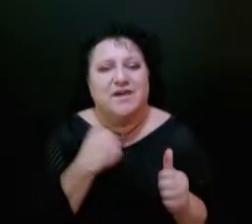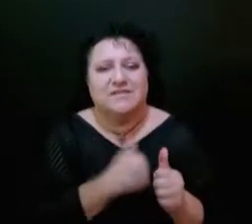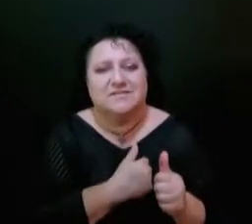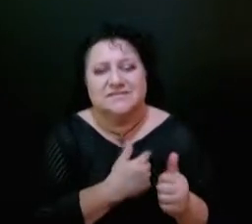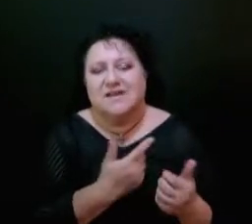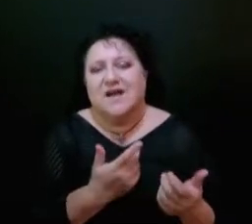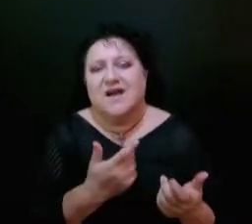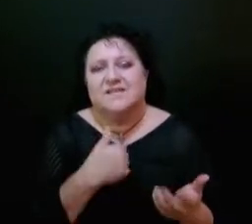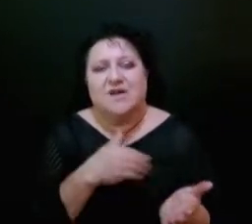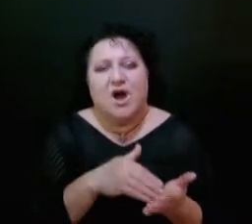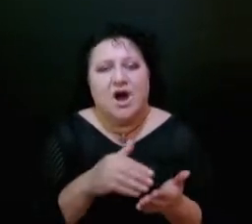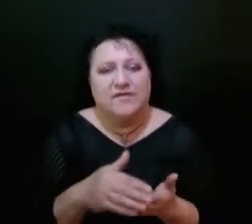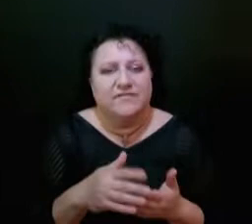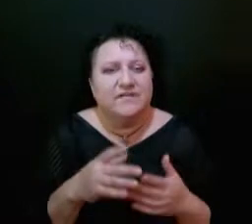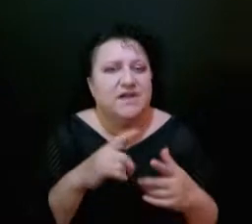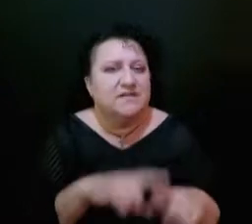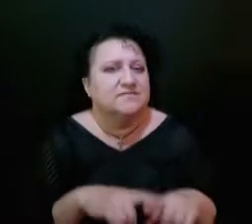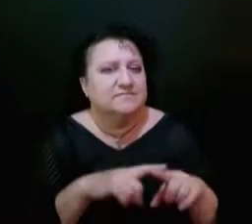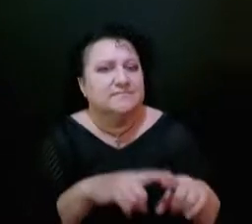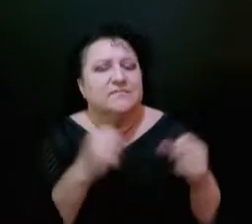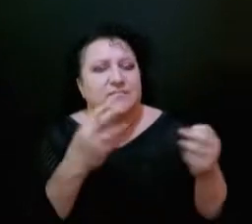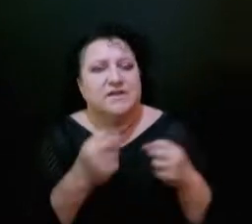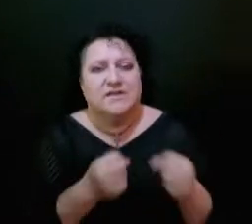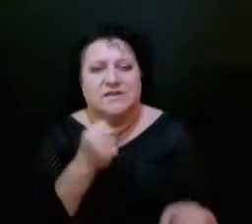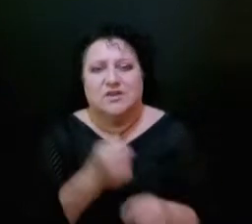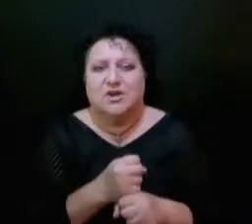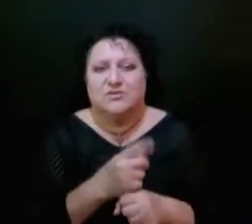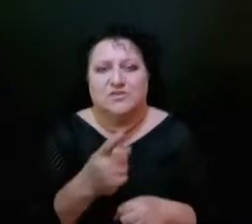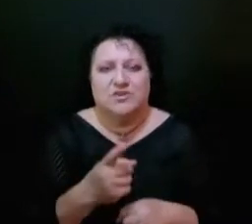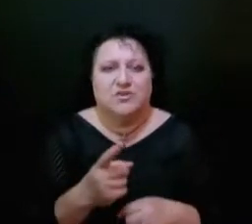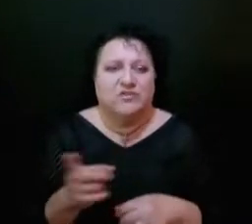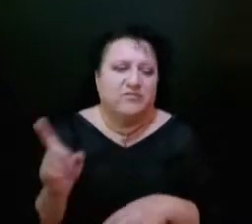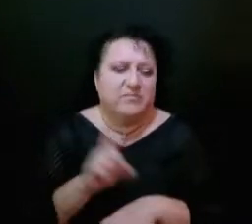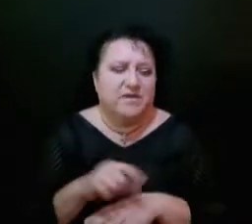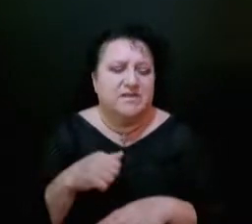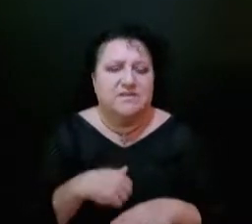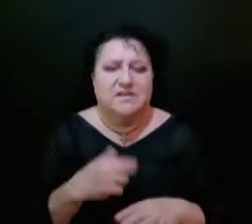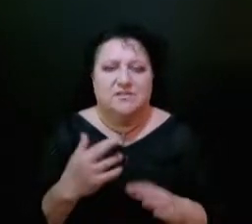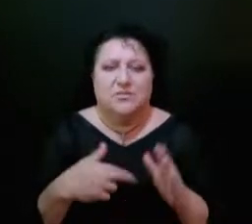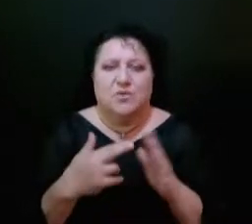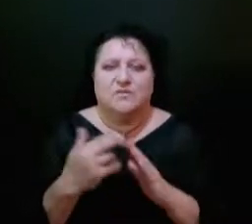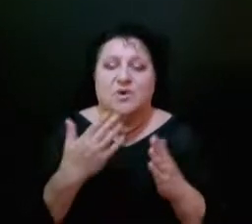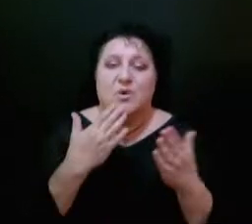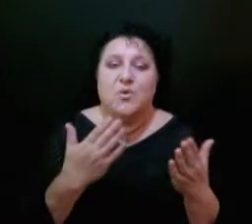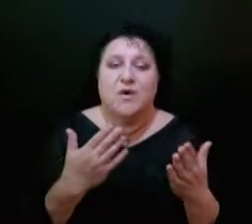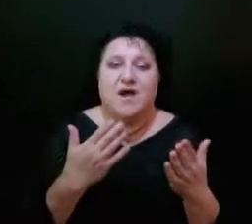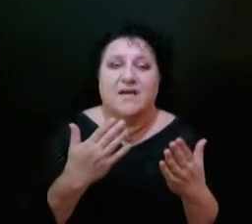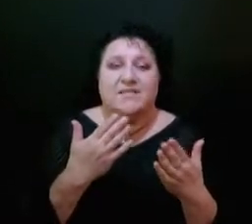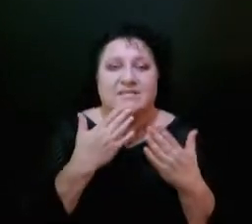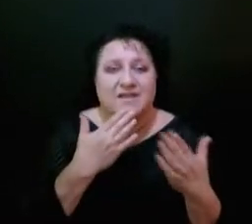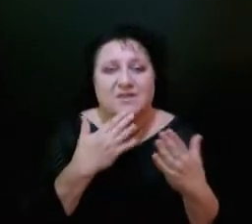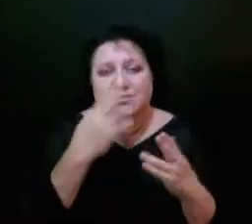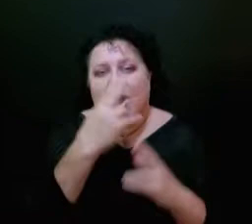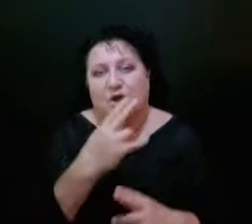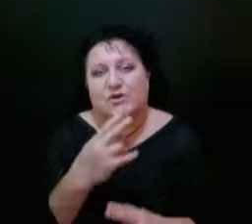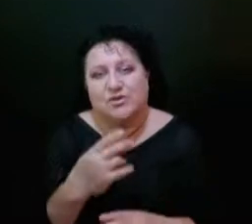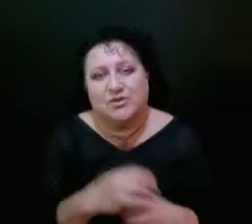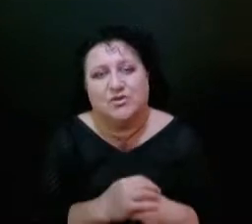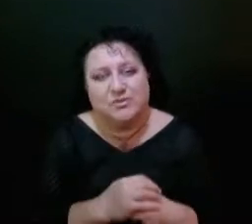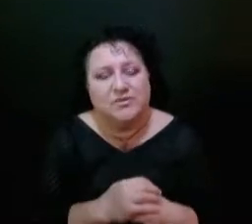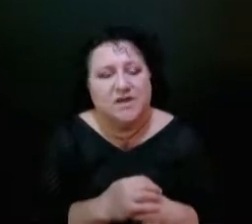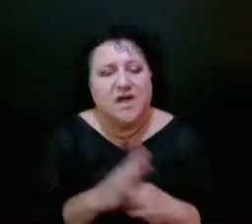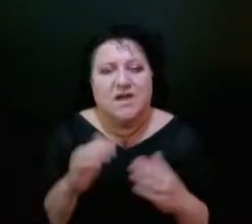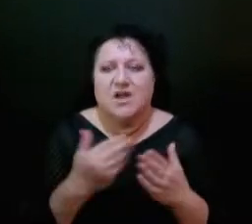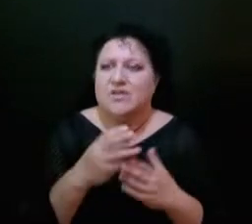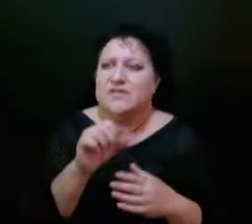stand on your shoulders for the many years that you fill this space. And so I just want to say thank you and honor you in this moment. And all the other mothers, I want to